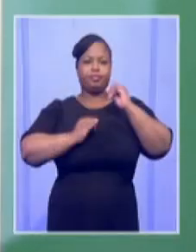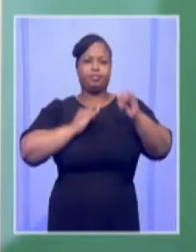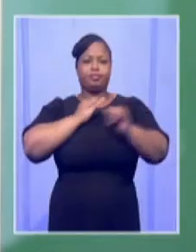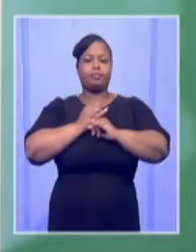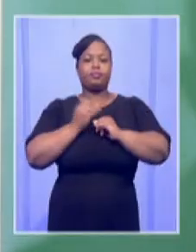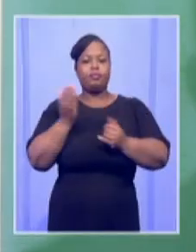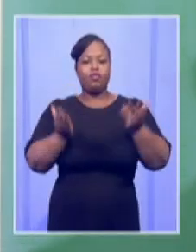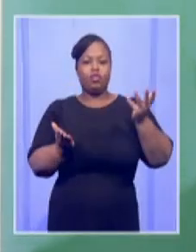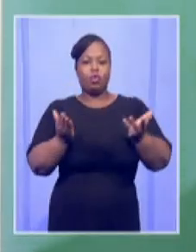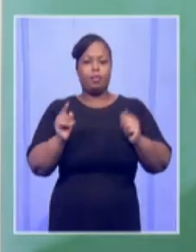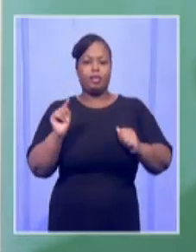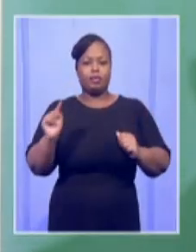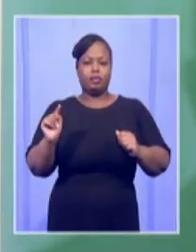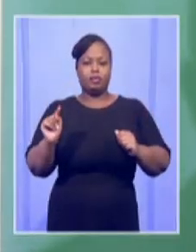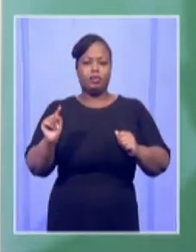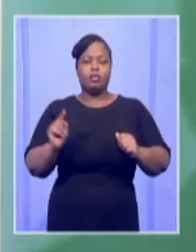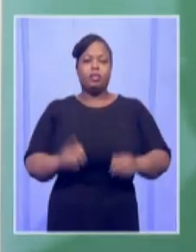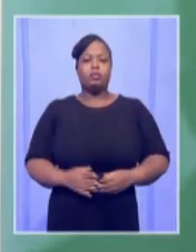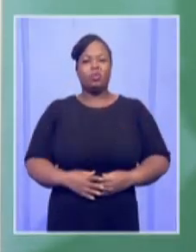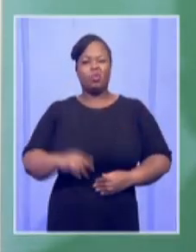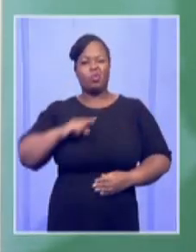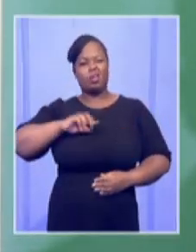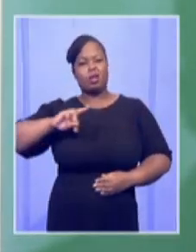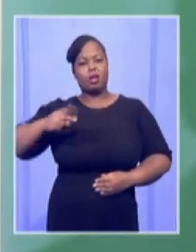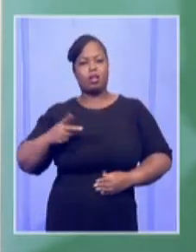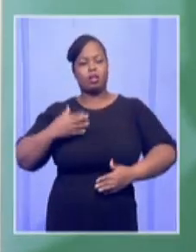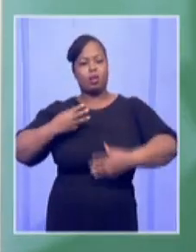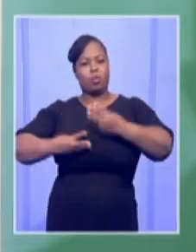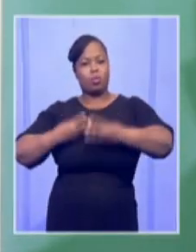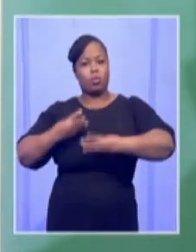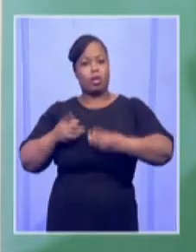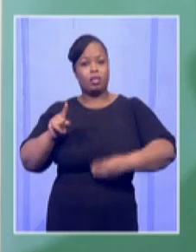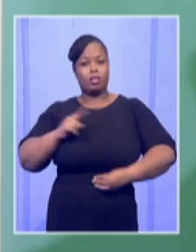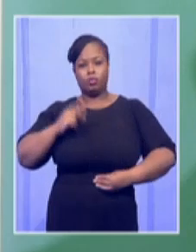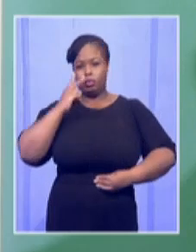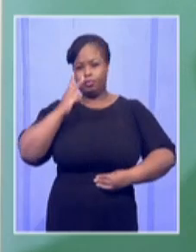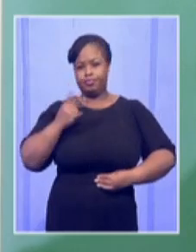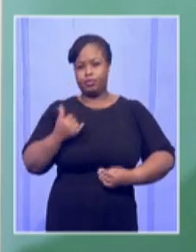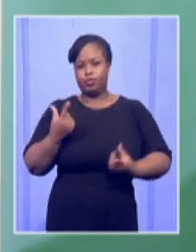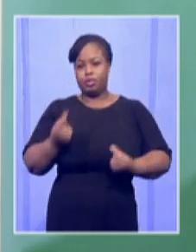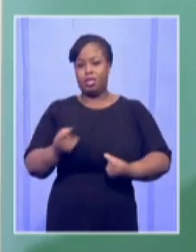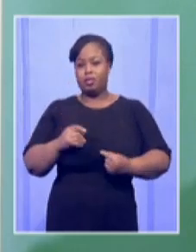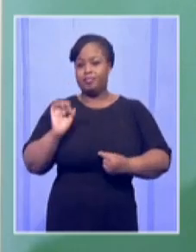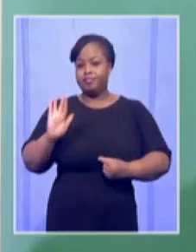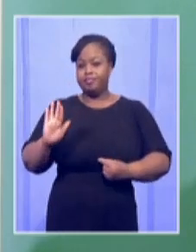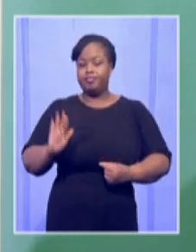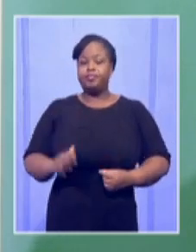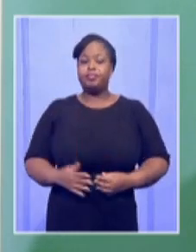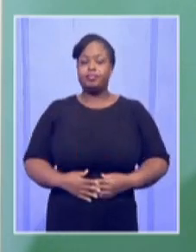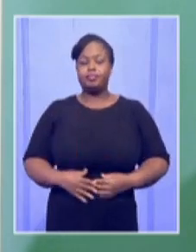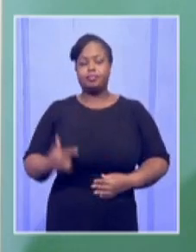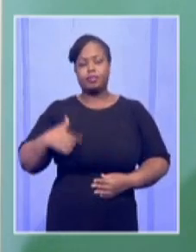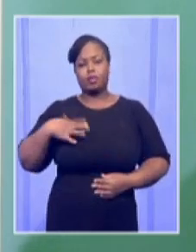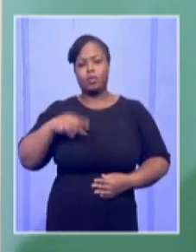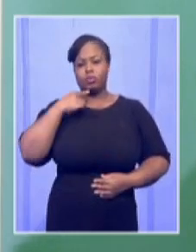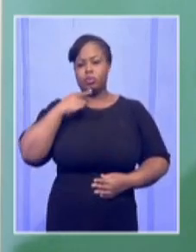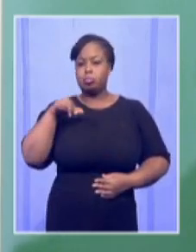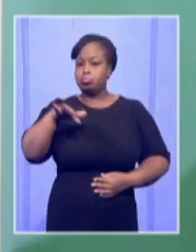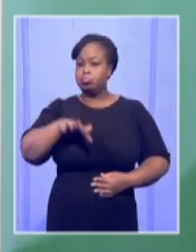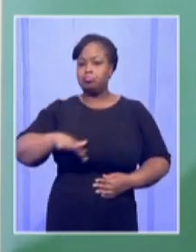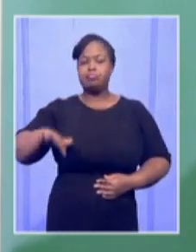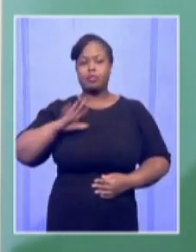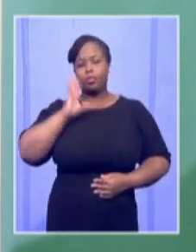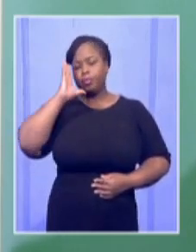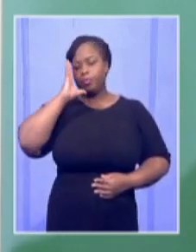to the other related work that's being done in that space. I must say the venue is very beautiful.